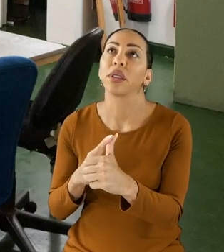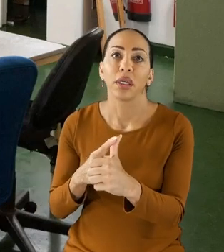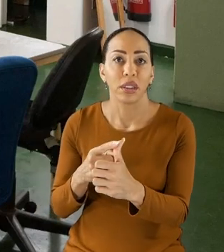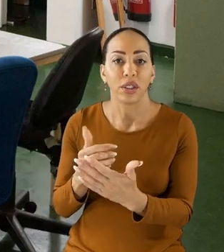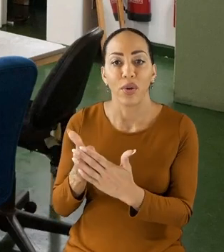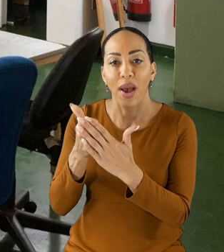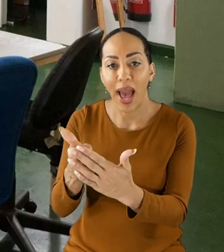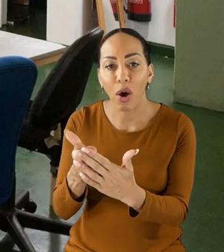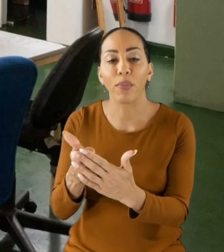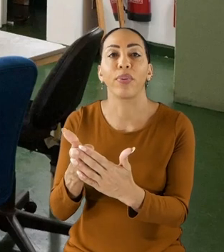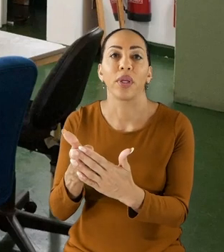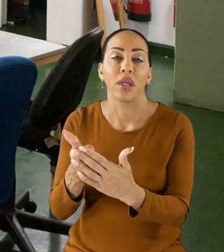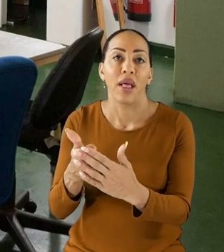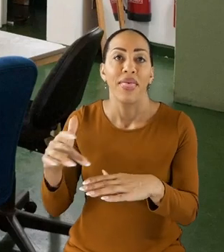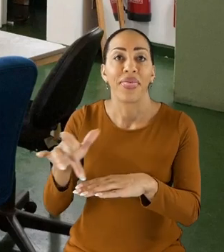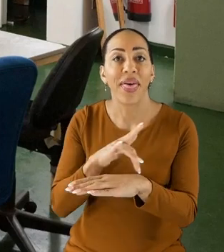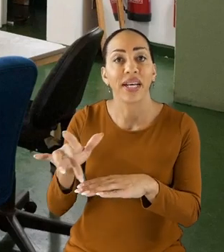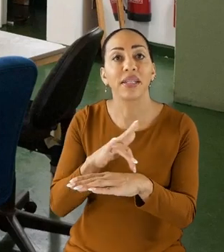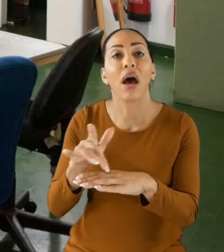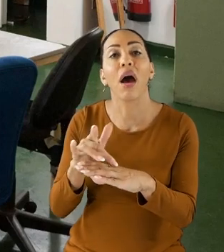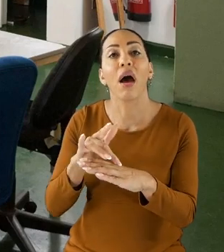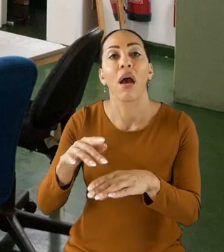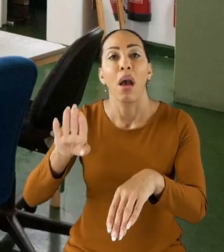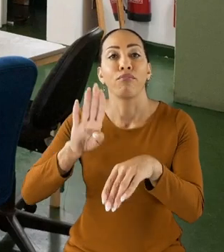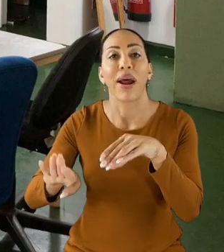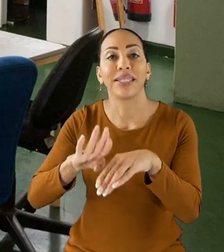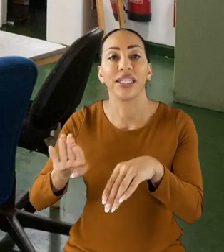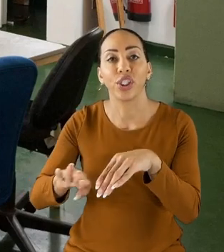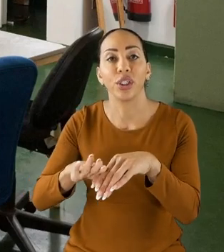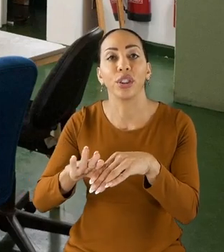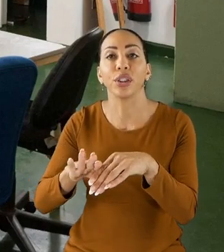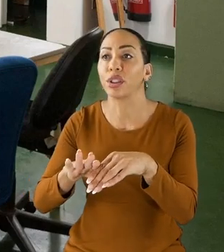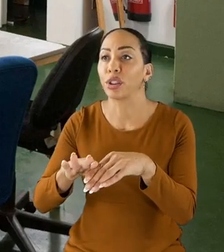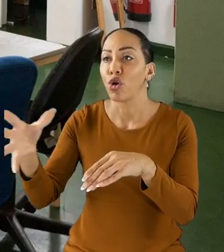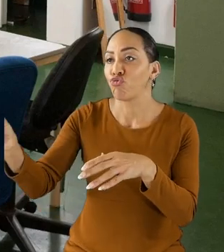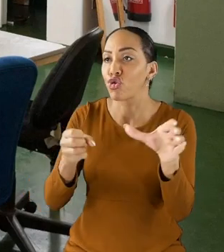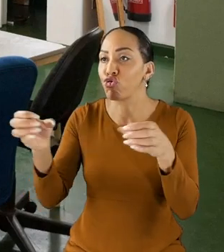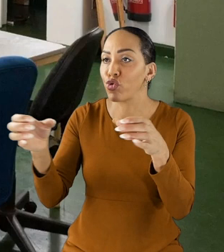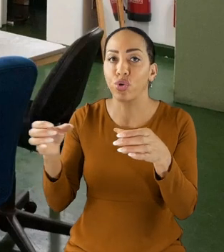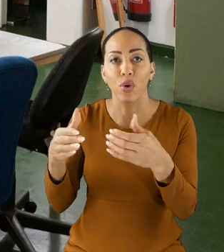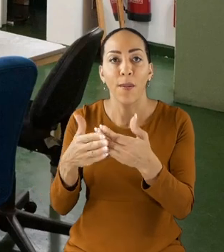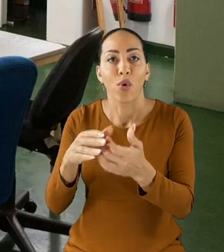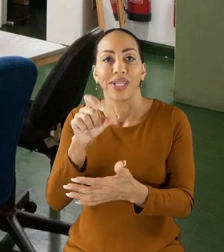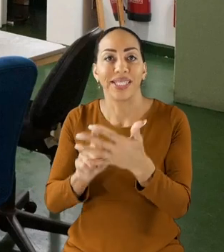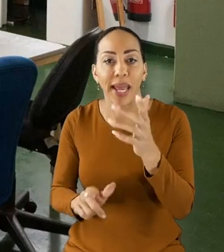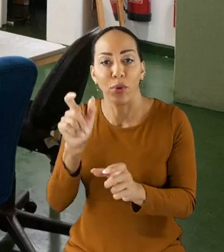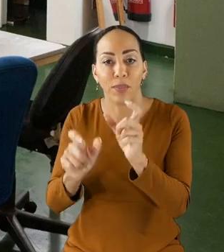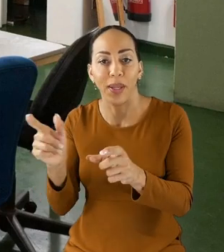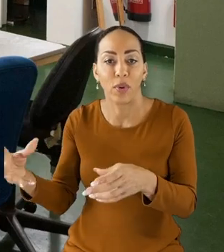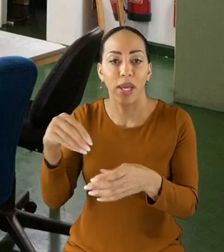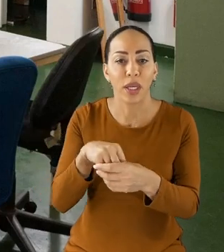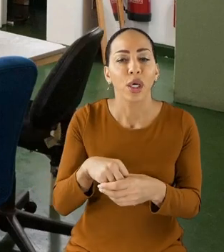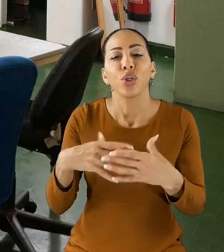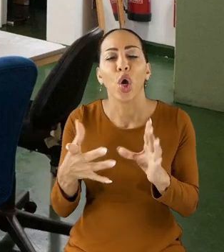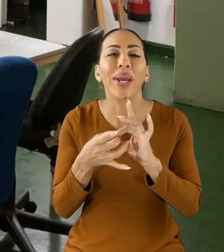theatre practitioners to forge new paths into leadership positions. So there's a whole kind of wide range of ways that we interact with the